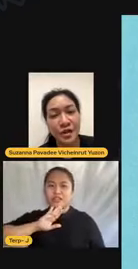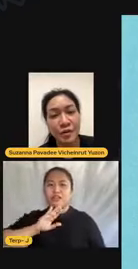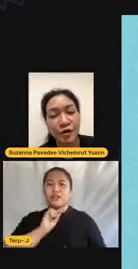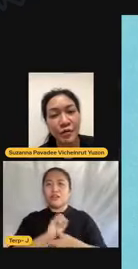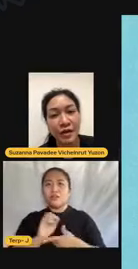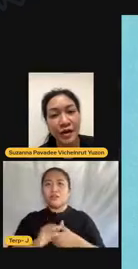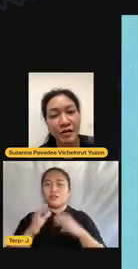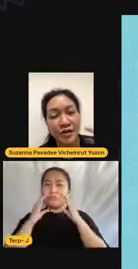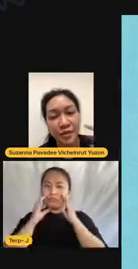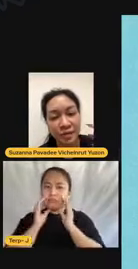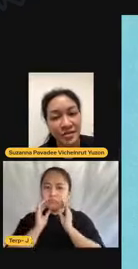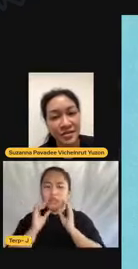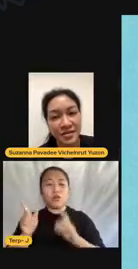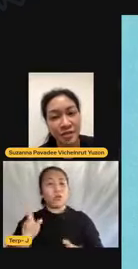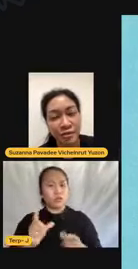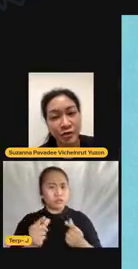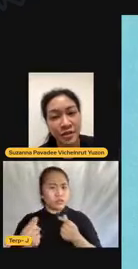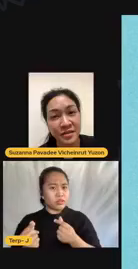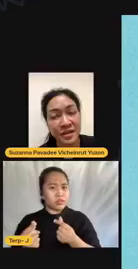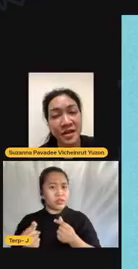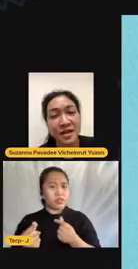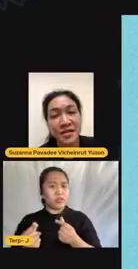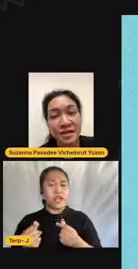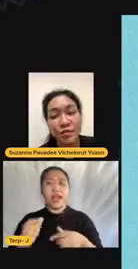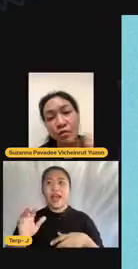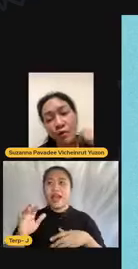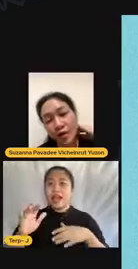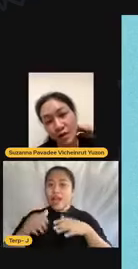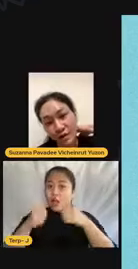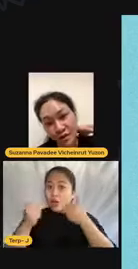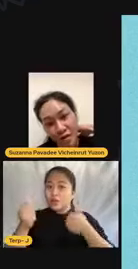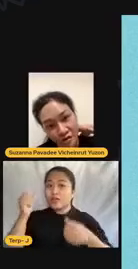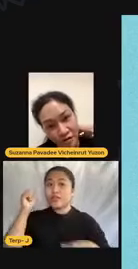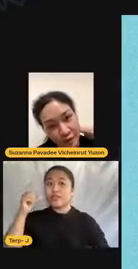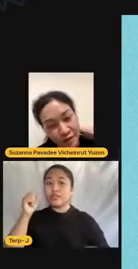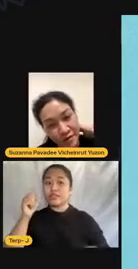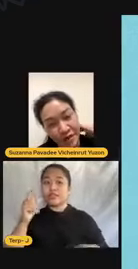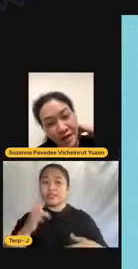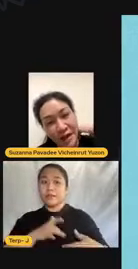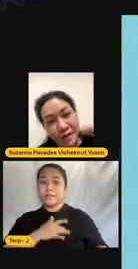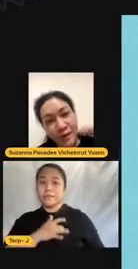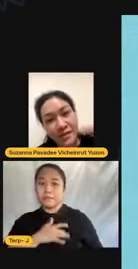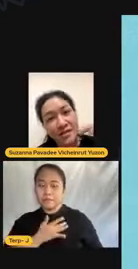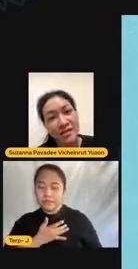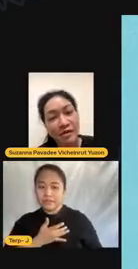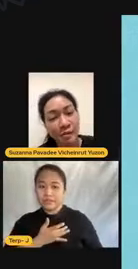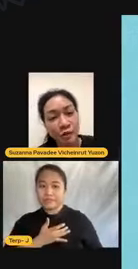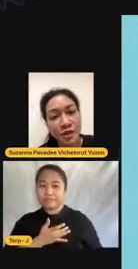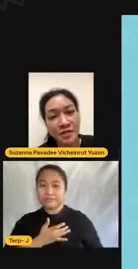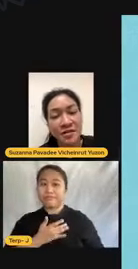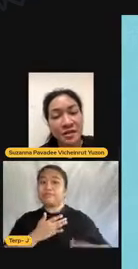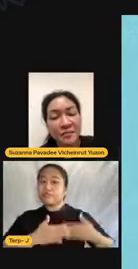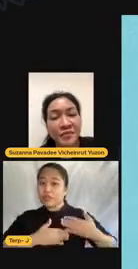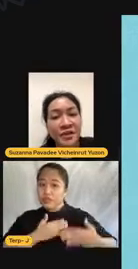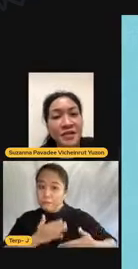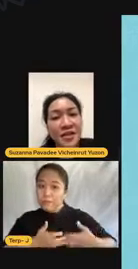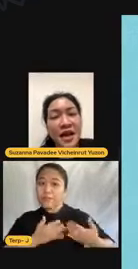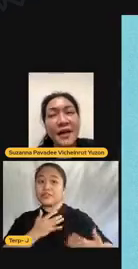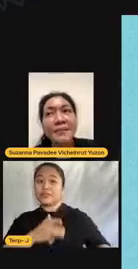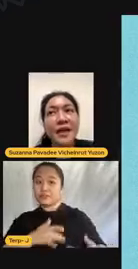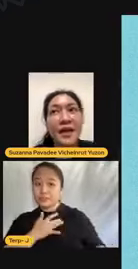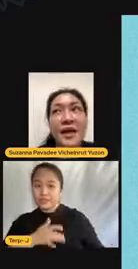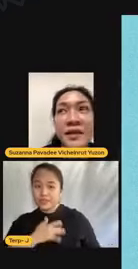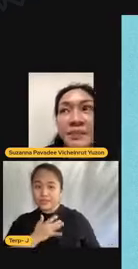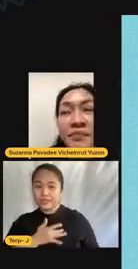do something appropriate? Or how do they process their emotions? So that's what we're working with her also, how to process her emotions. There's